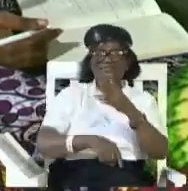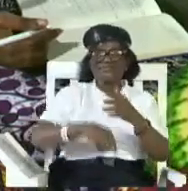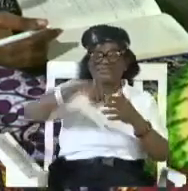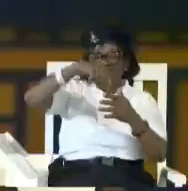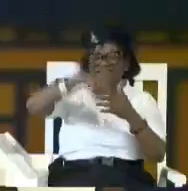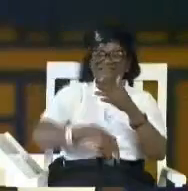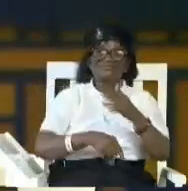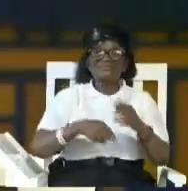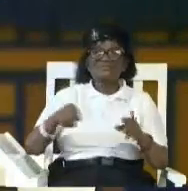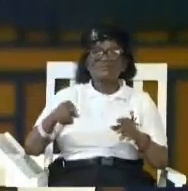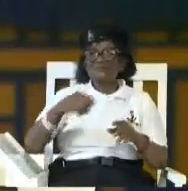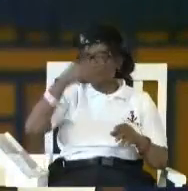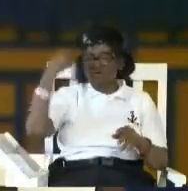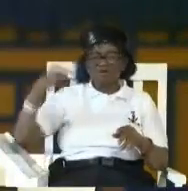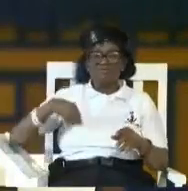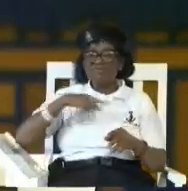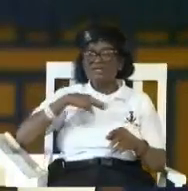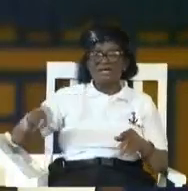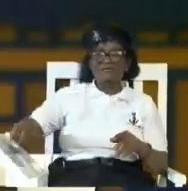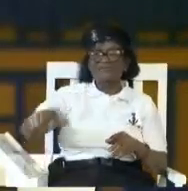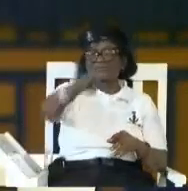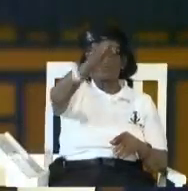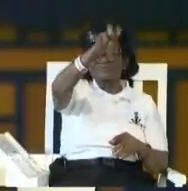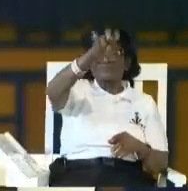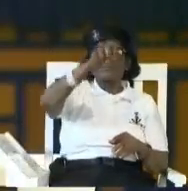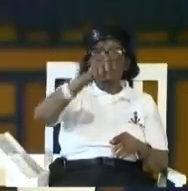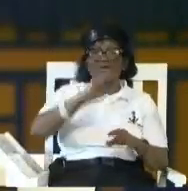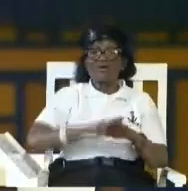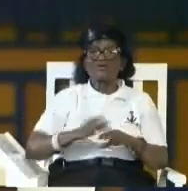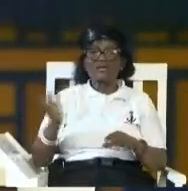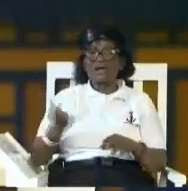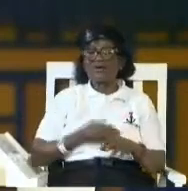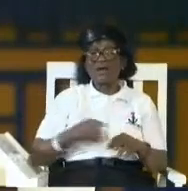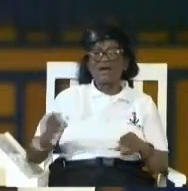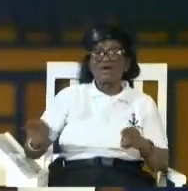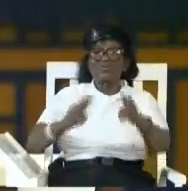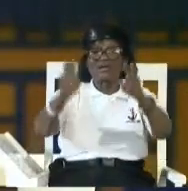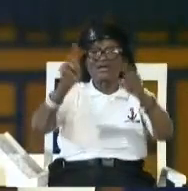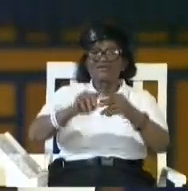because we are pilgrims on our way to heaven.